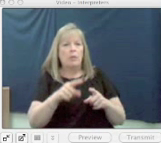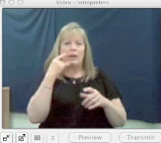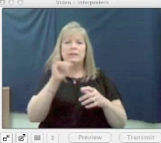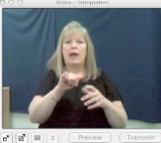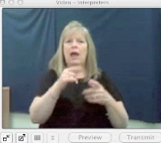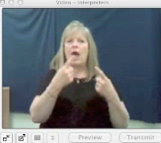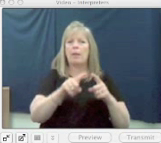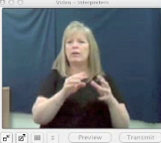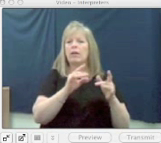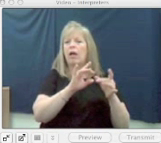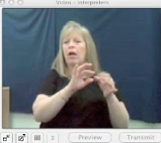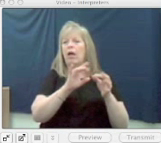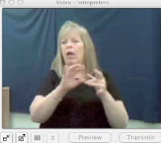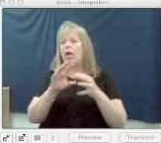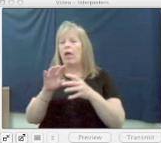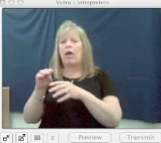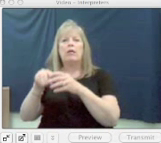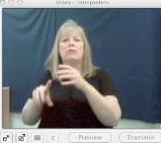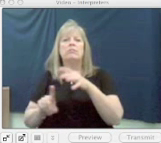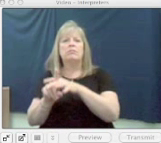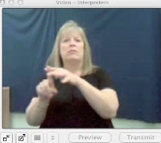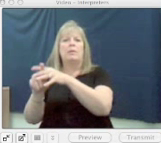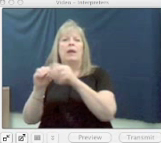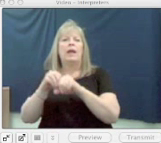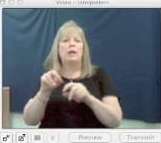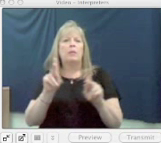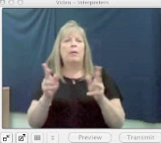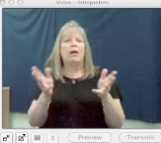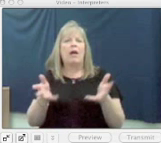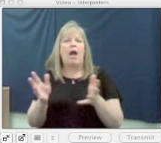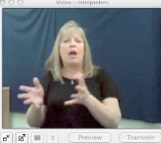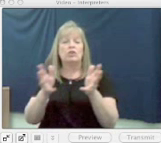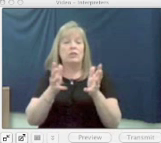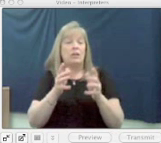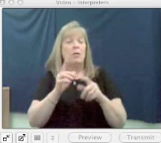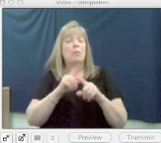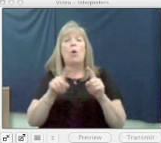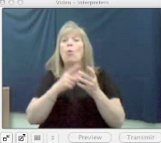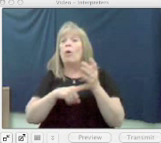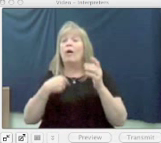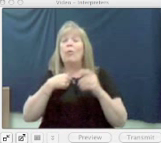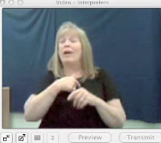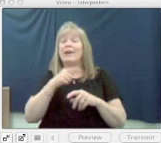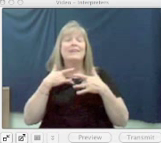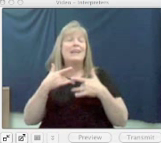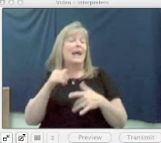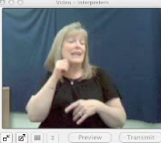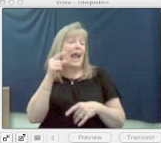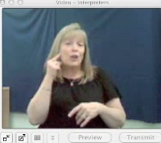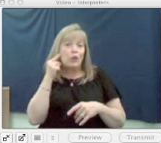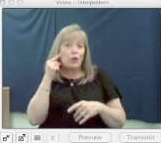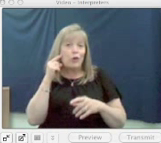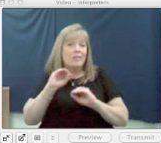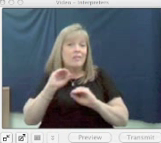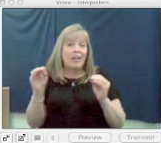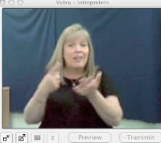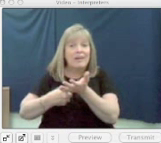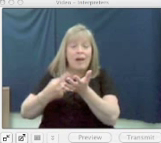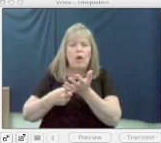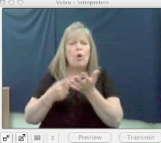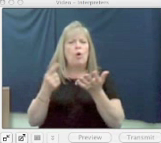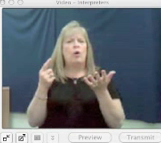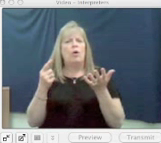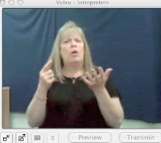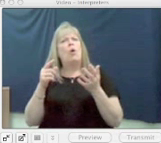amongst colleagues. What doesn't find its way into that same conversation is the reason behind why the